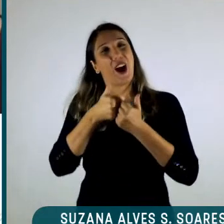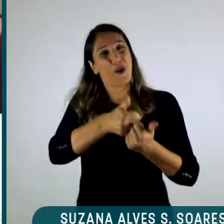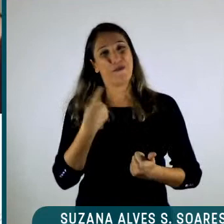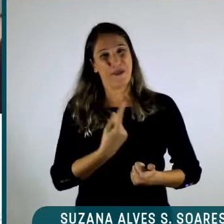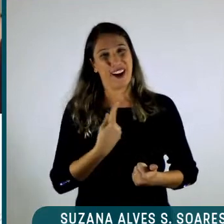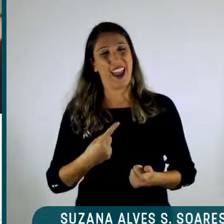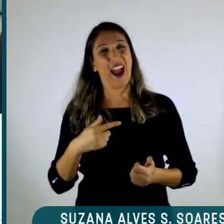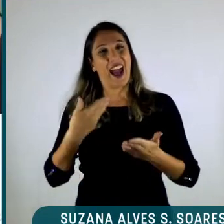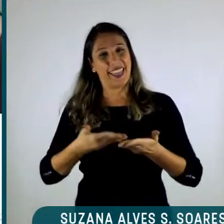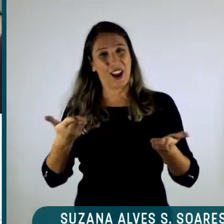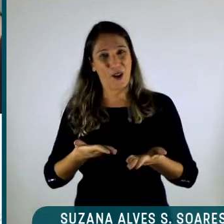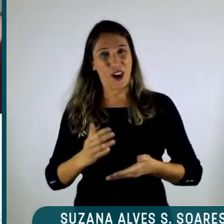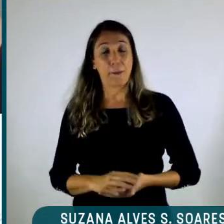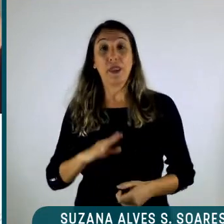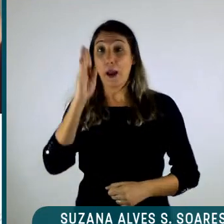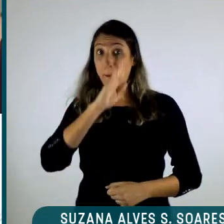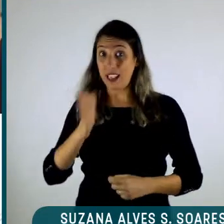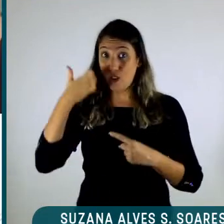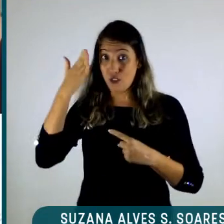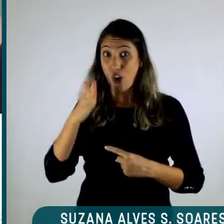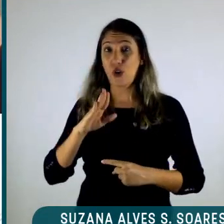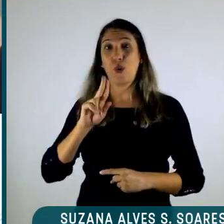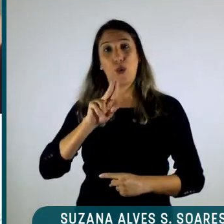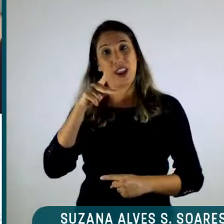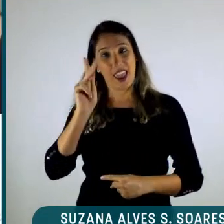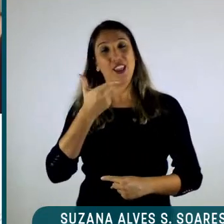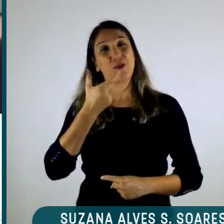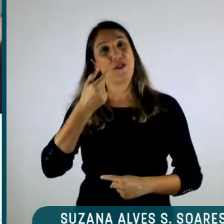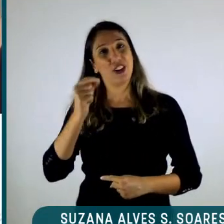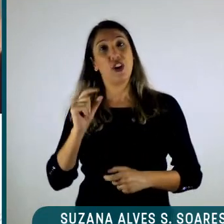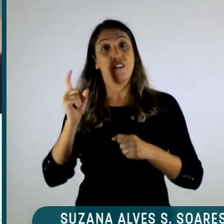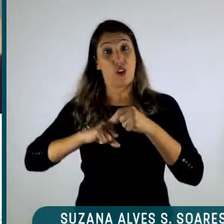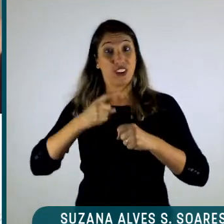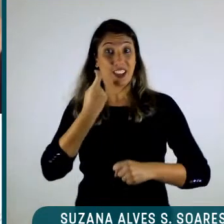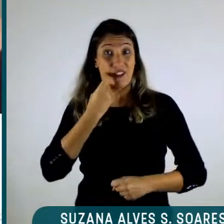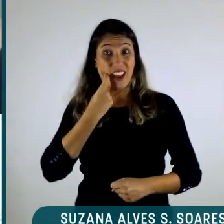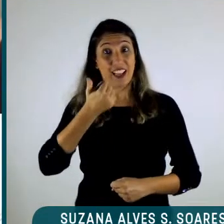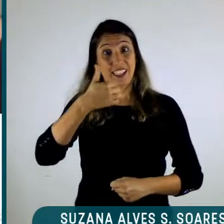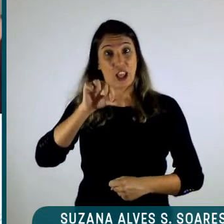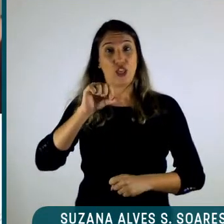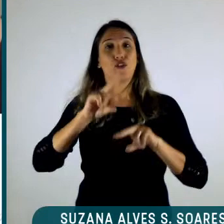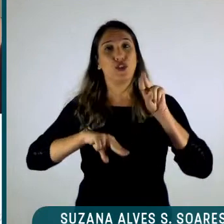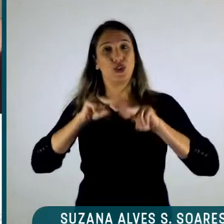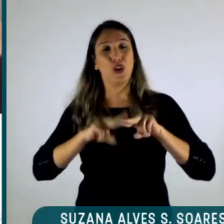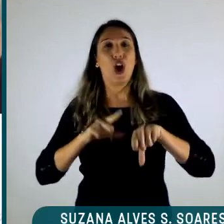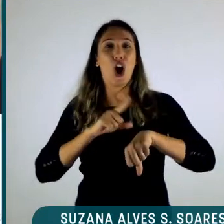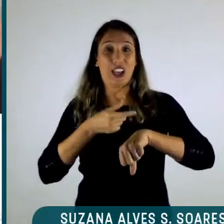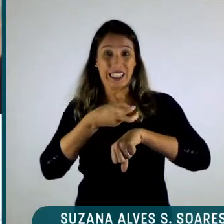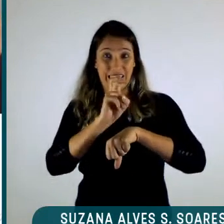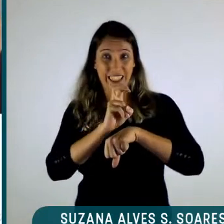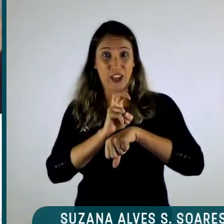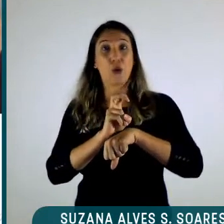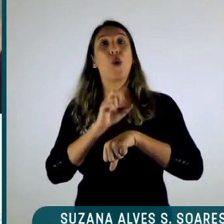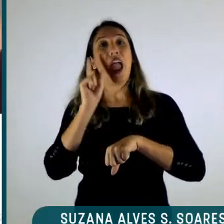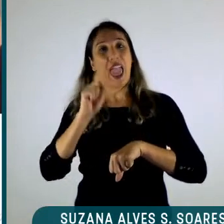the transmission, and you who have been here with us so far. Brazil for UK 2020 will be back next Friday, 19